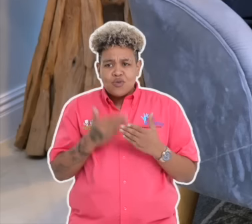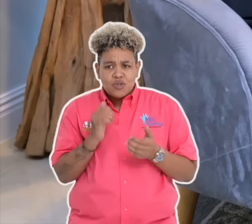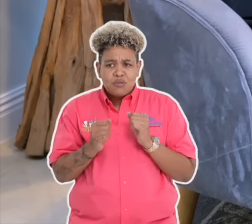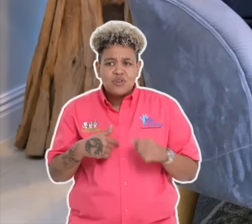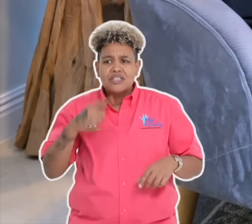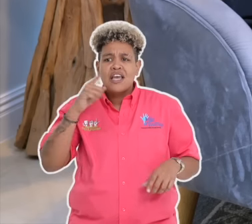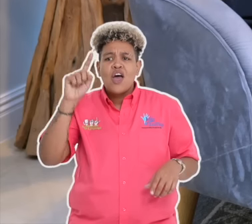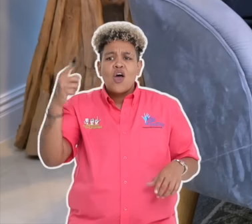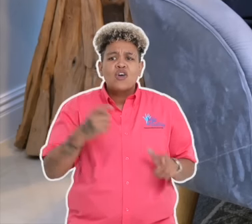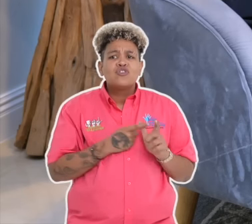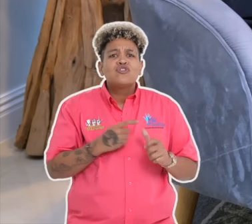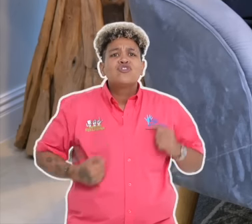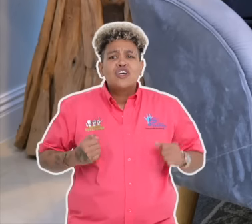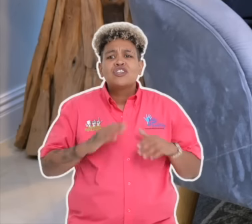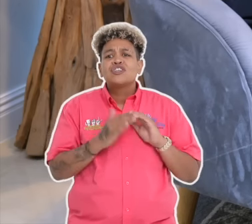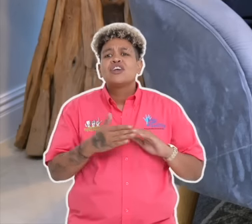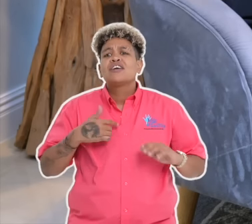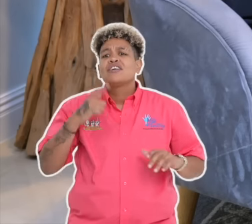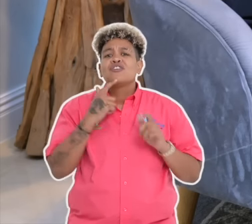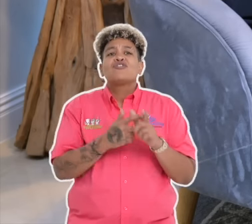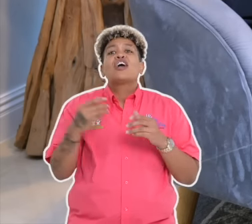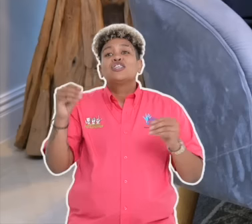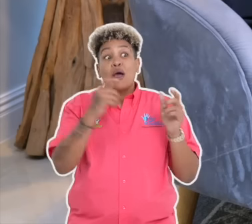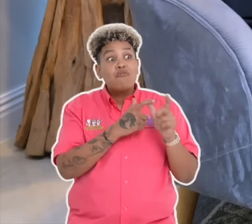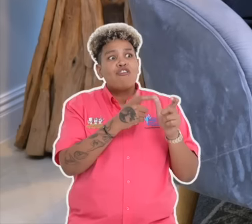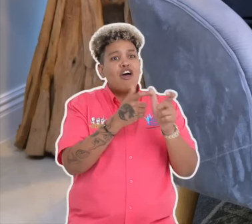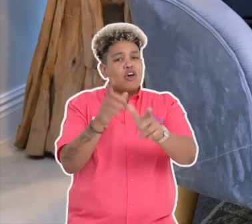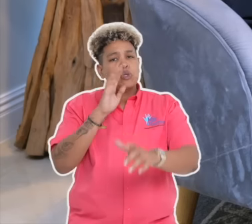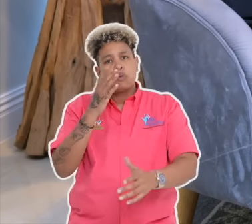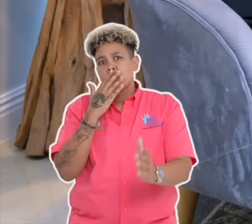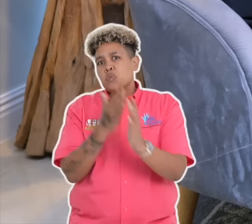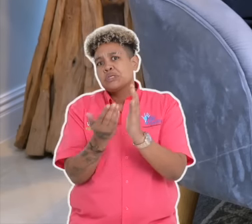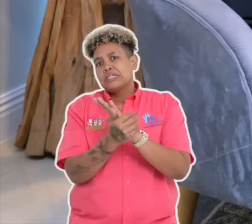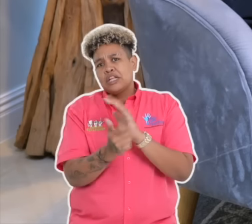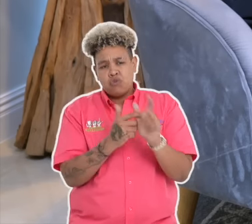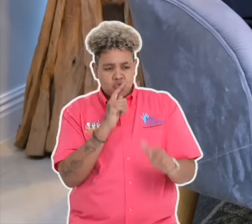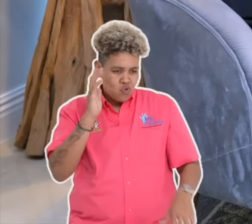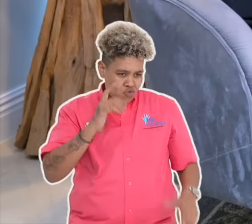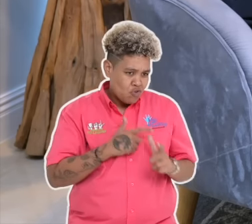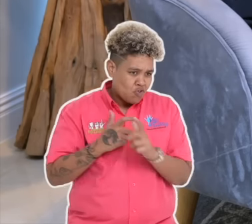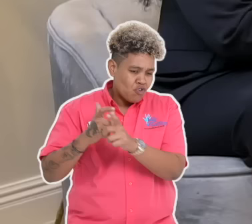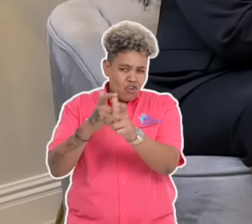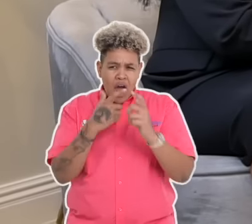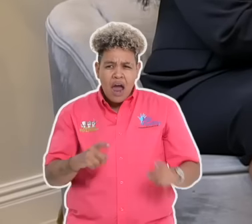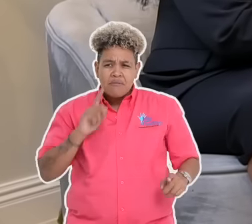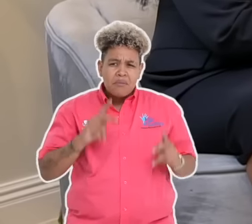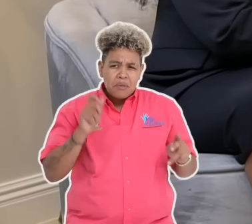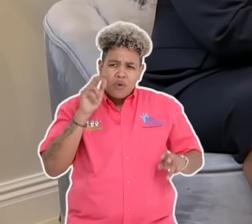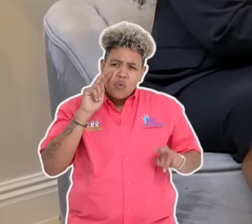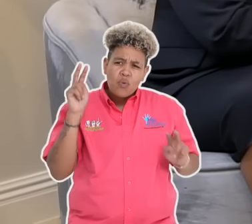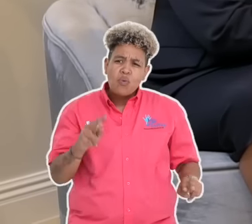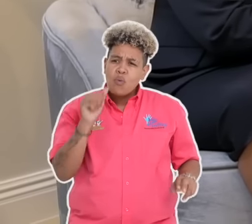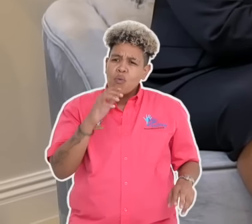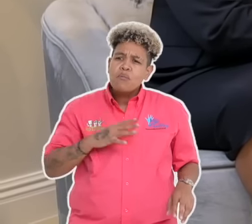Well, you mentioned it. You said you were always running in Jamaica. You ran to the corner shop. You ran to all of these different places. For persons who are